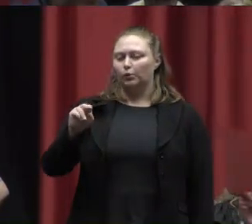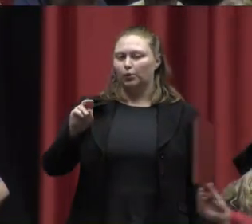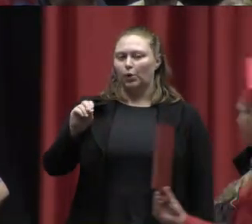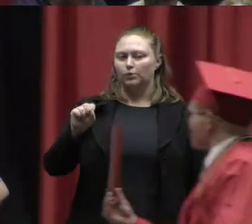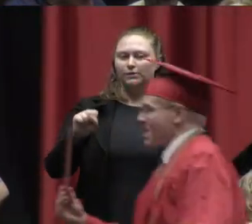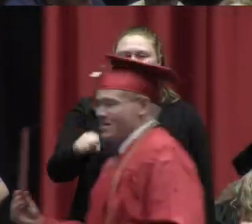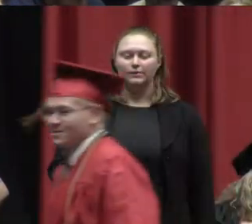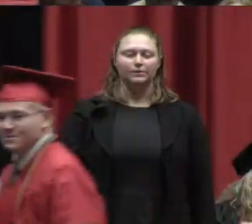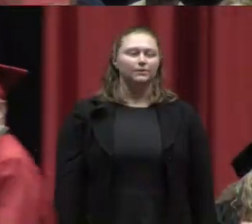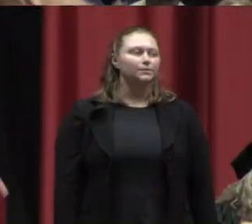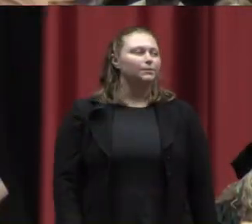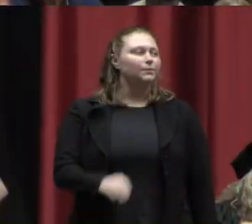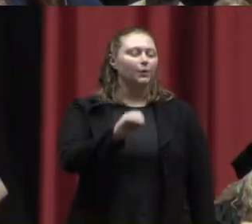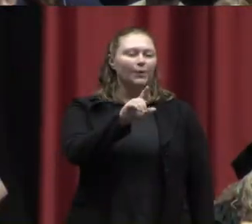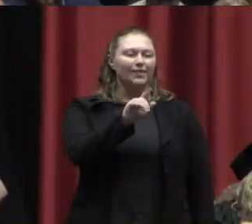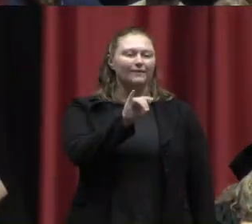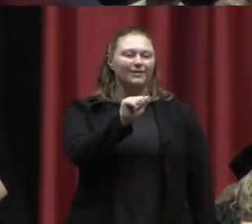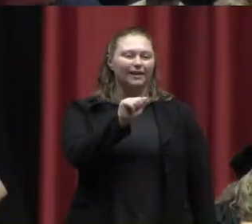Vivian Spates.